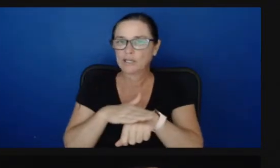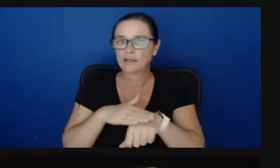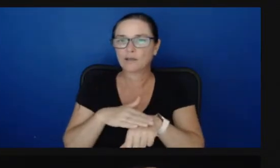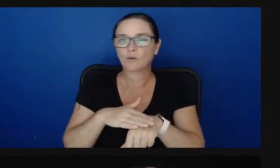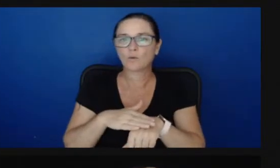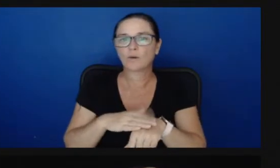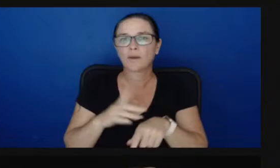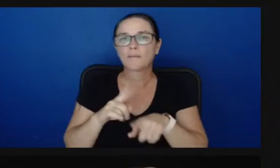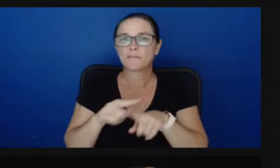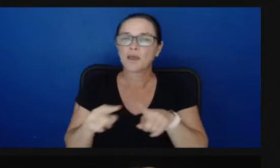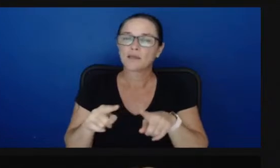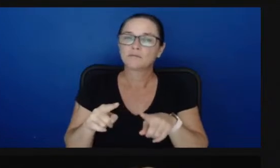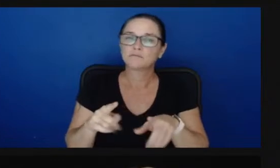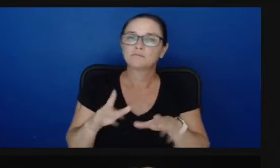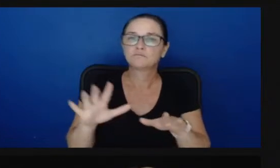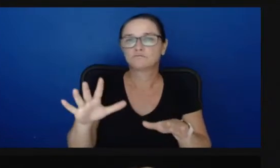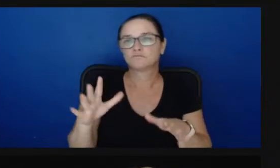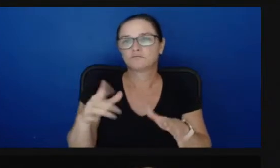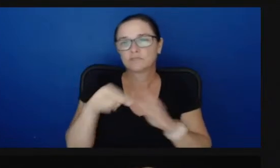pretty quiet.